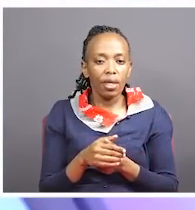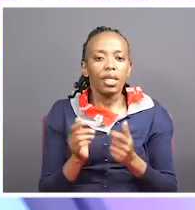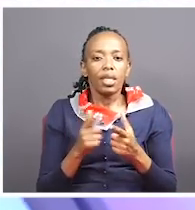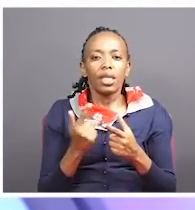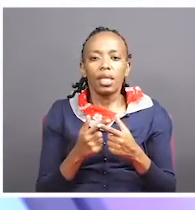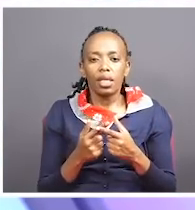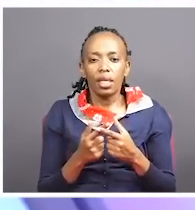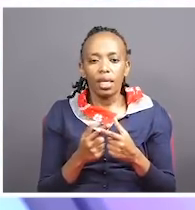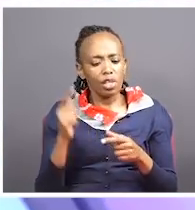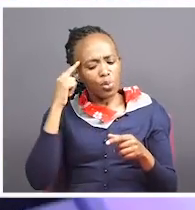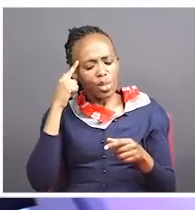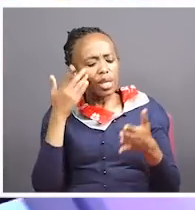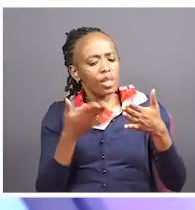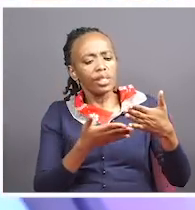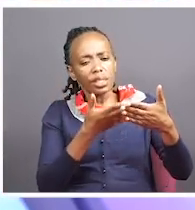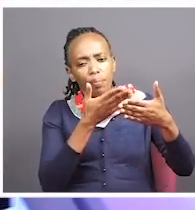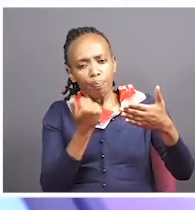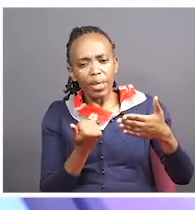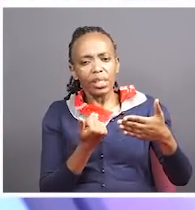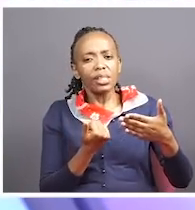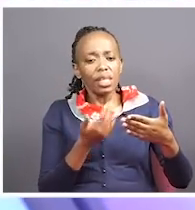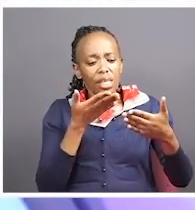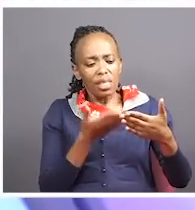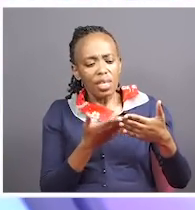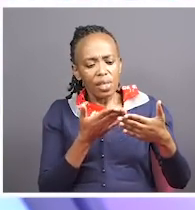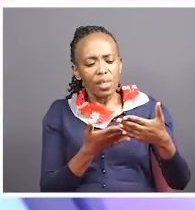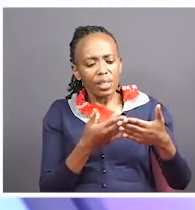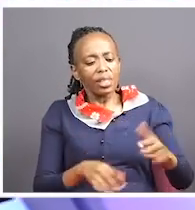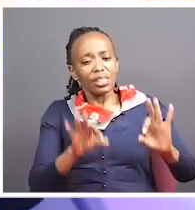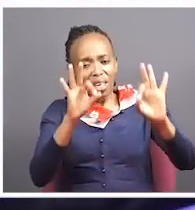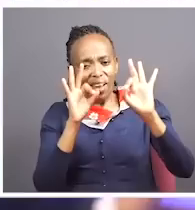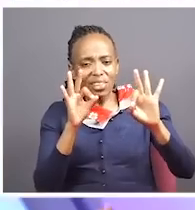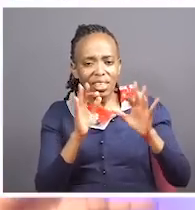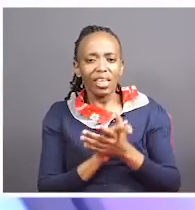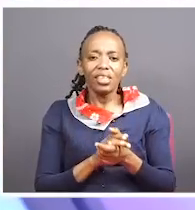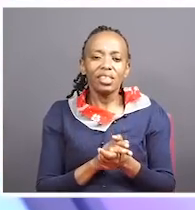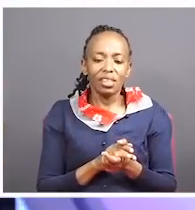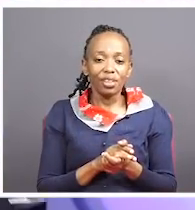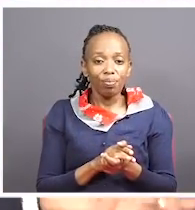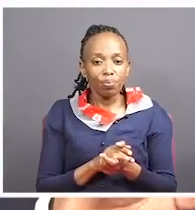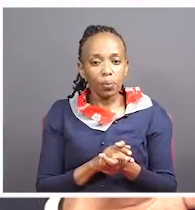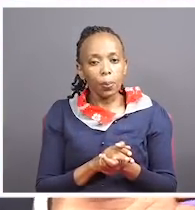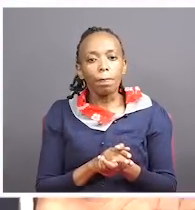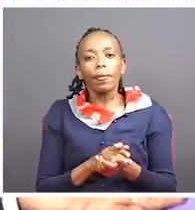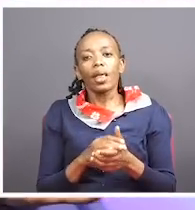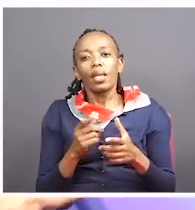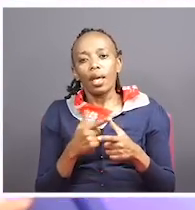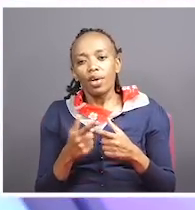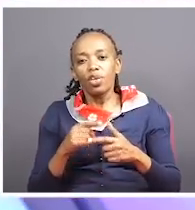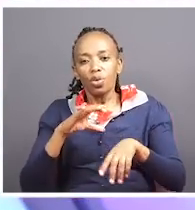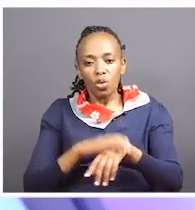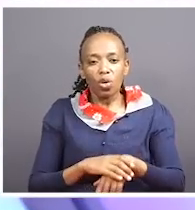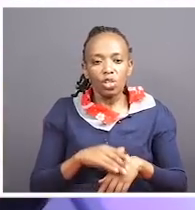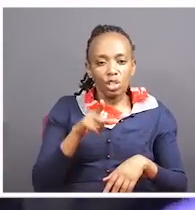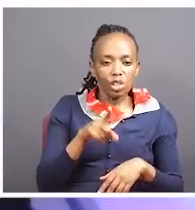Yes. And it blows your mind away. Right. I mean, this thing is just excellent. And so you